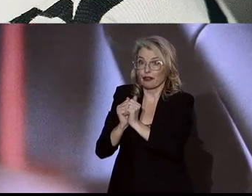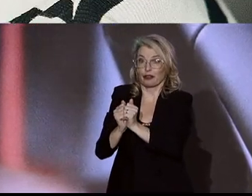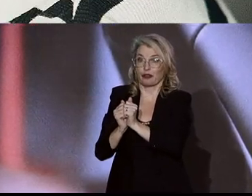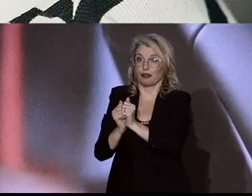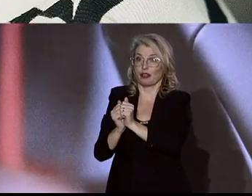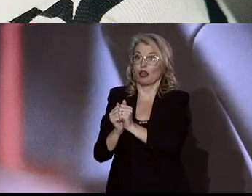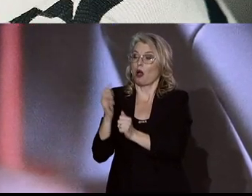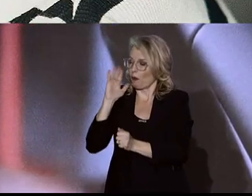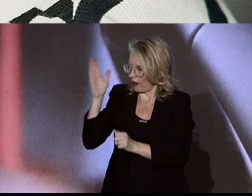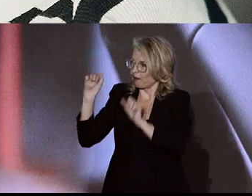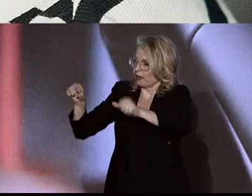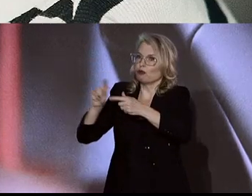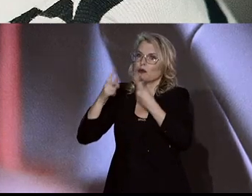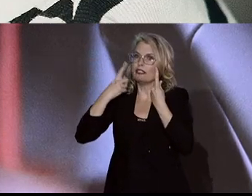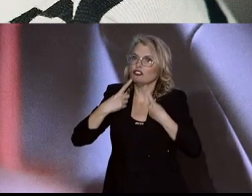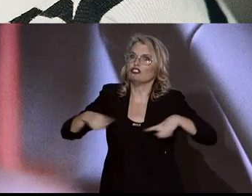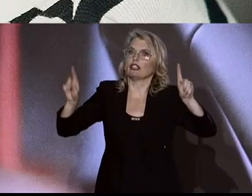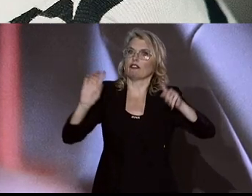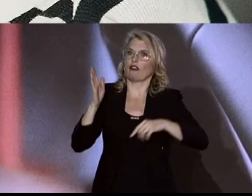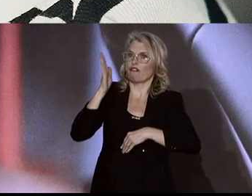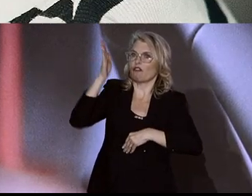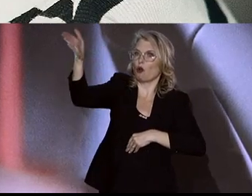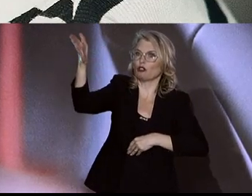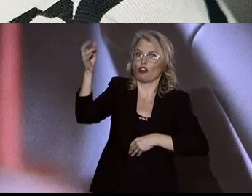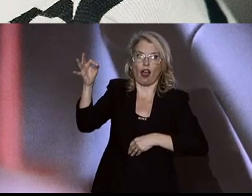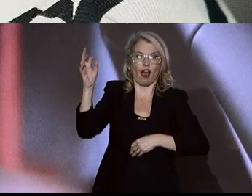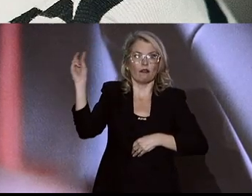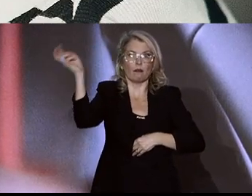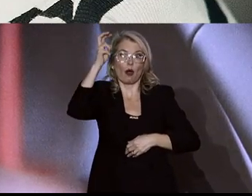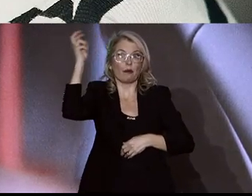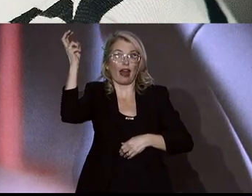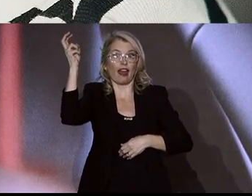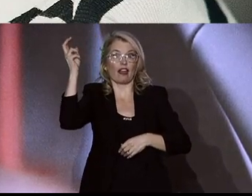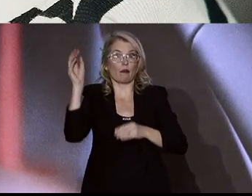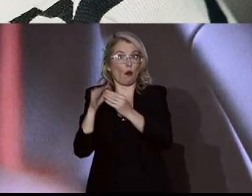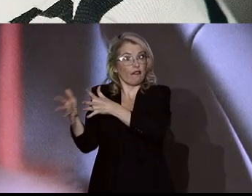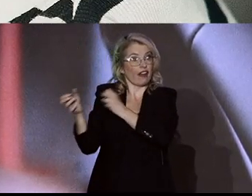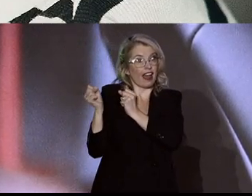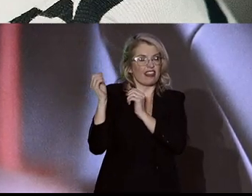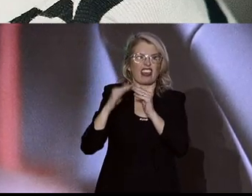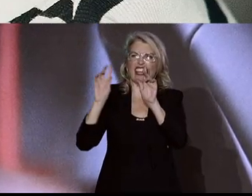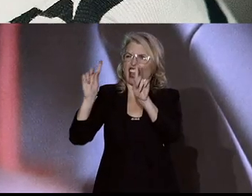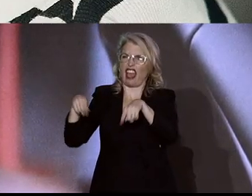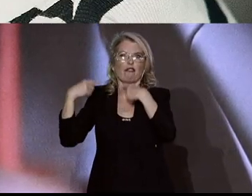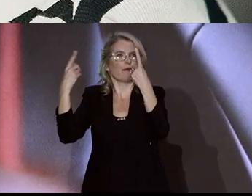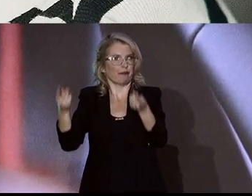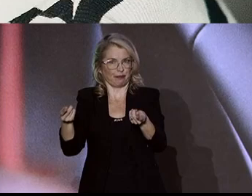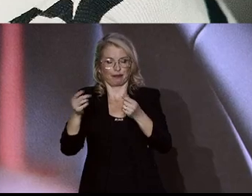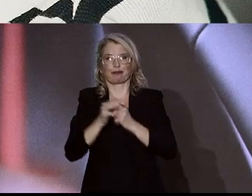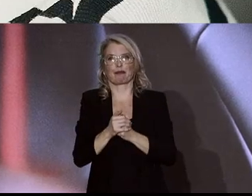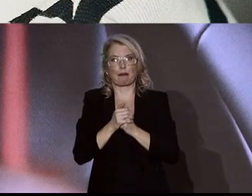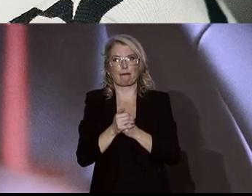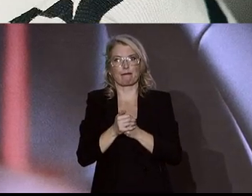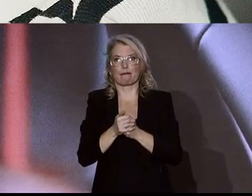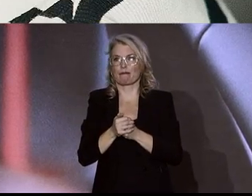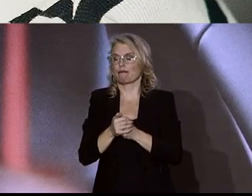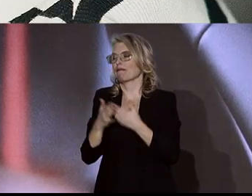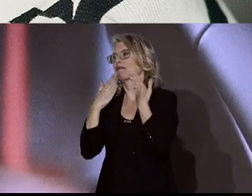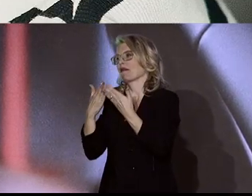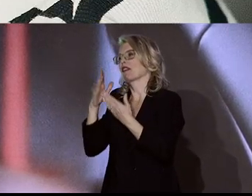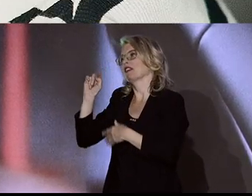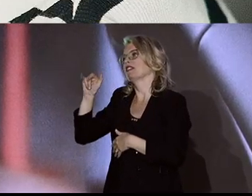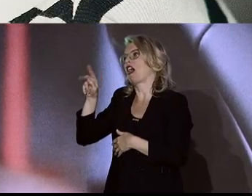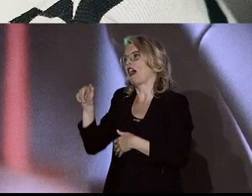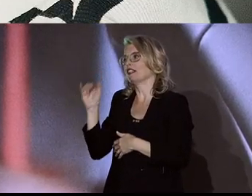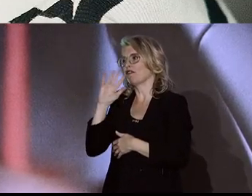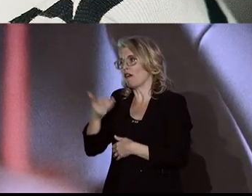together, we're going to be able to achieve the future of mobility faster than ever before. Tanya, thanks